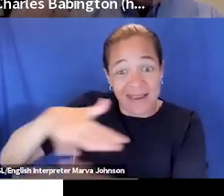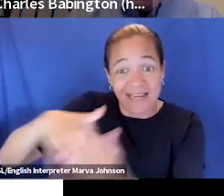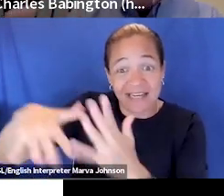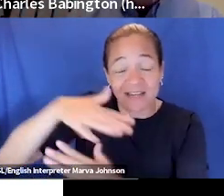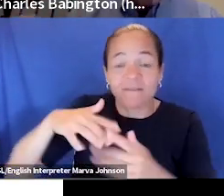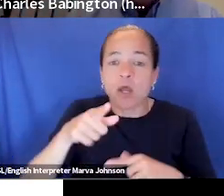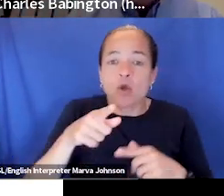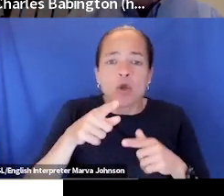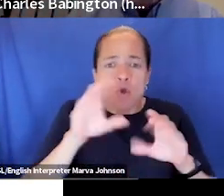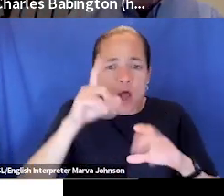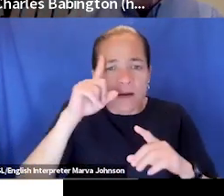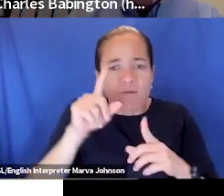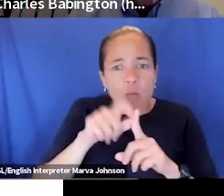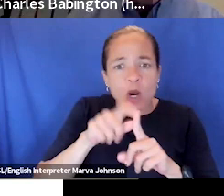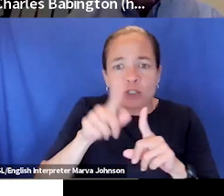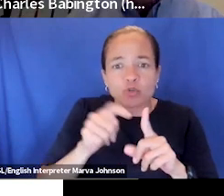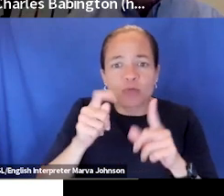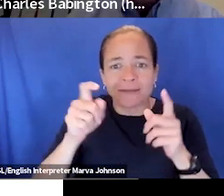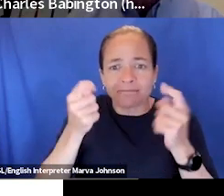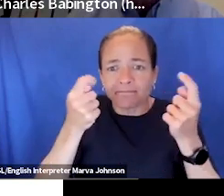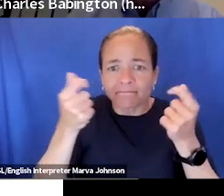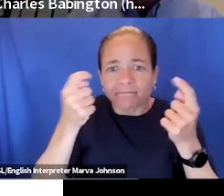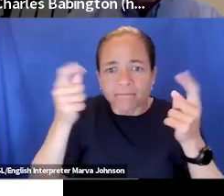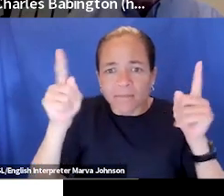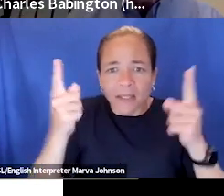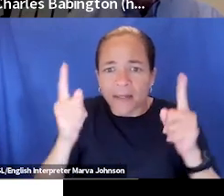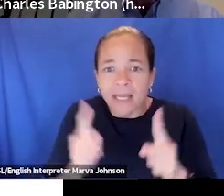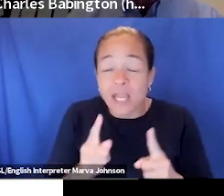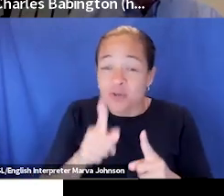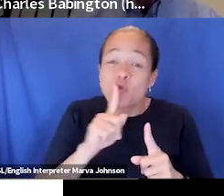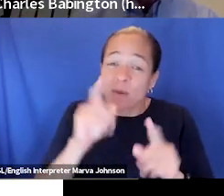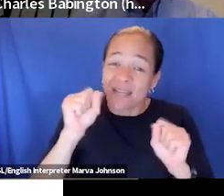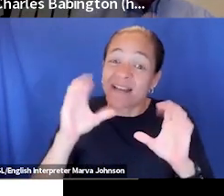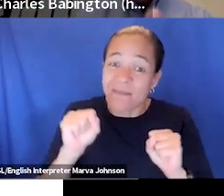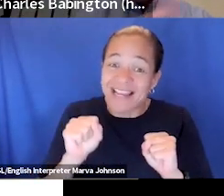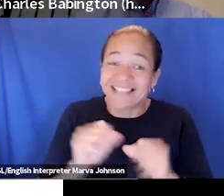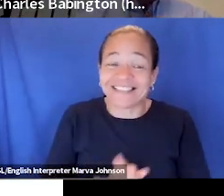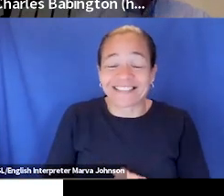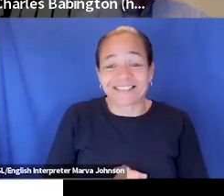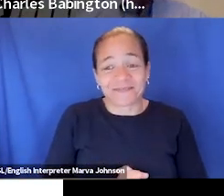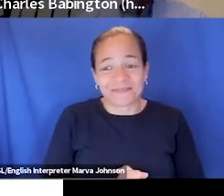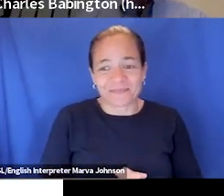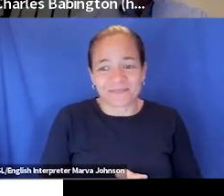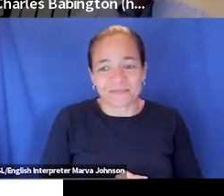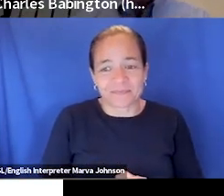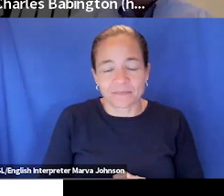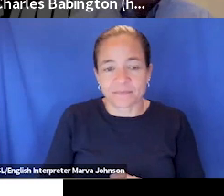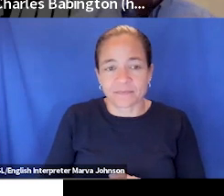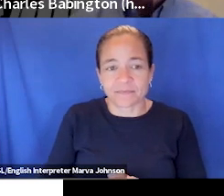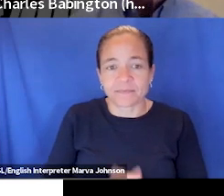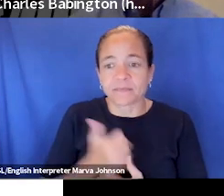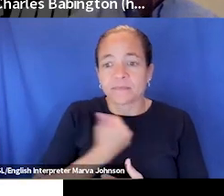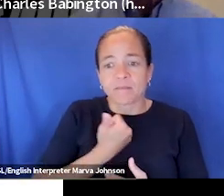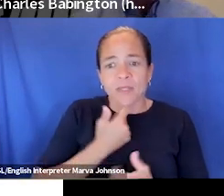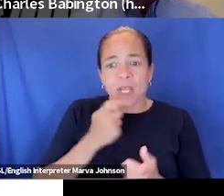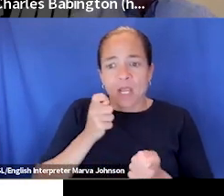be amazed how many words you can cut. Seek and ye shall find. So I was editing something for a